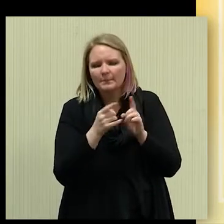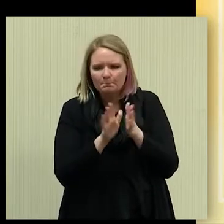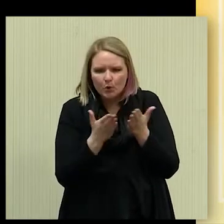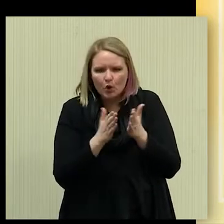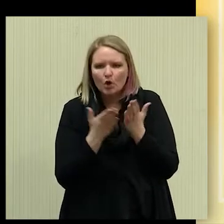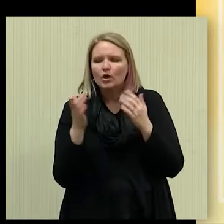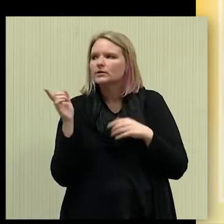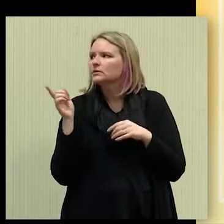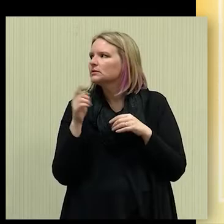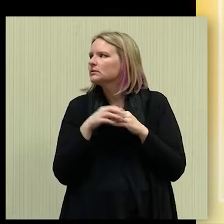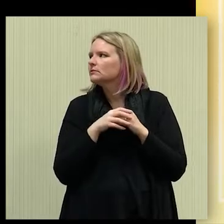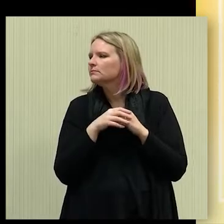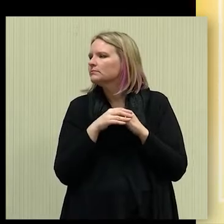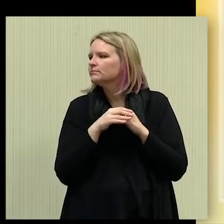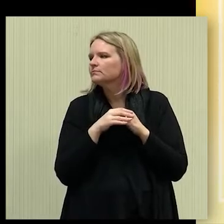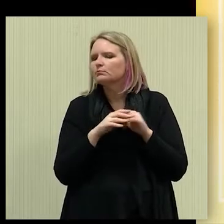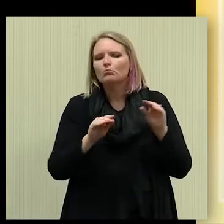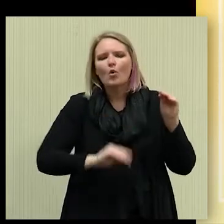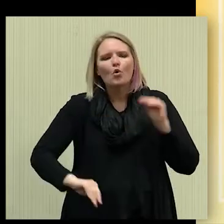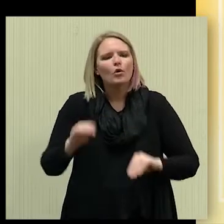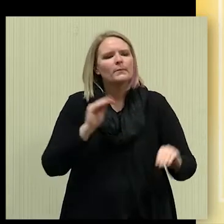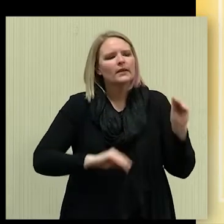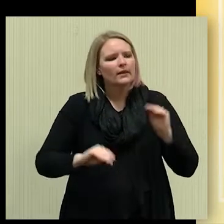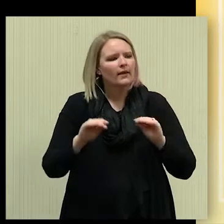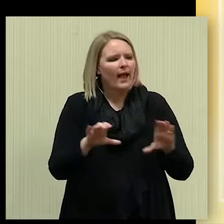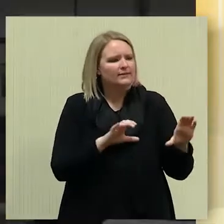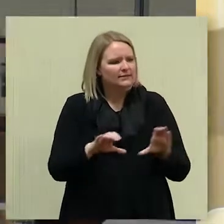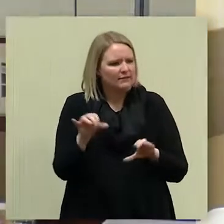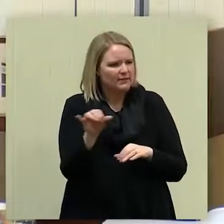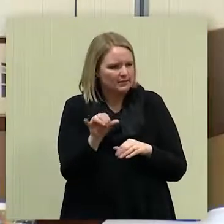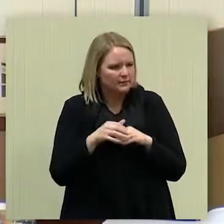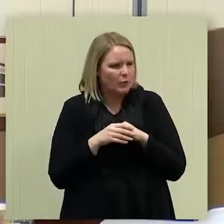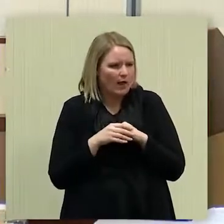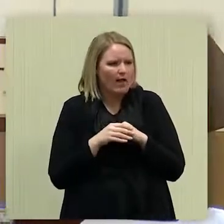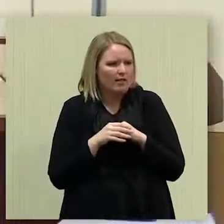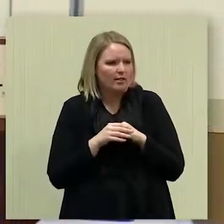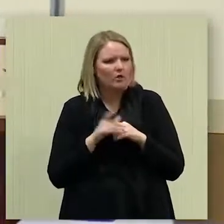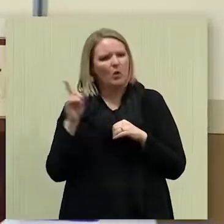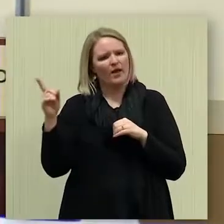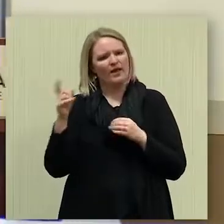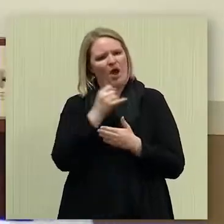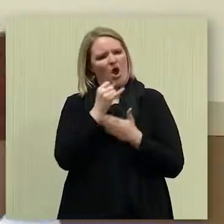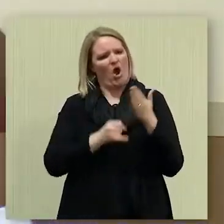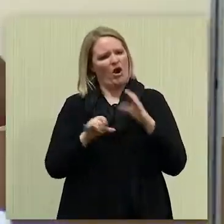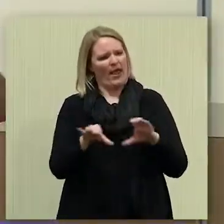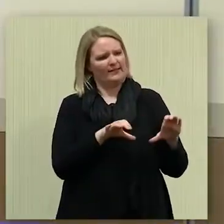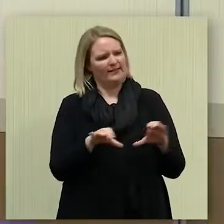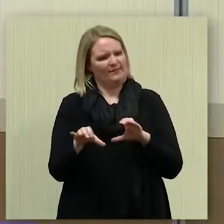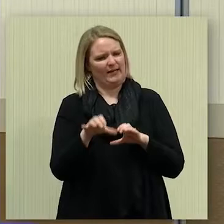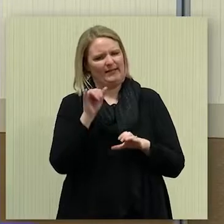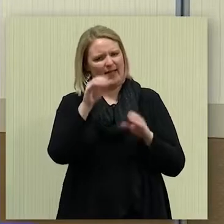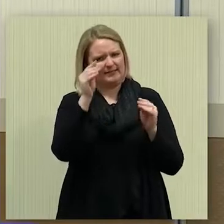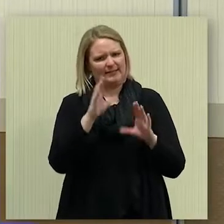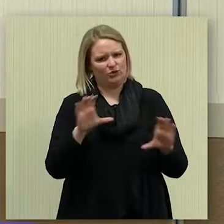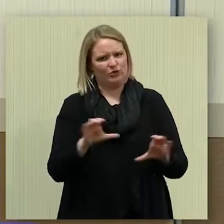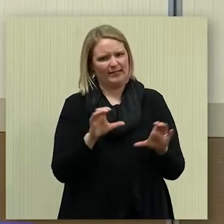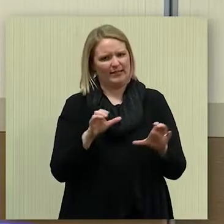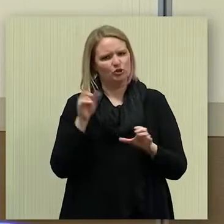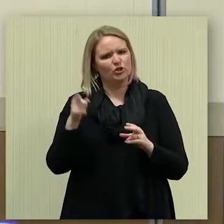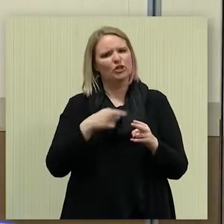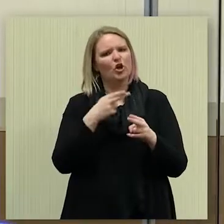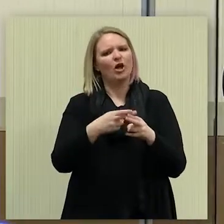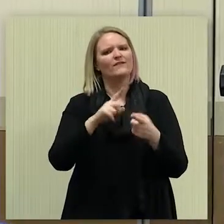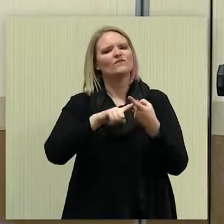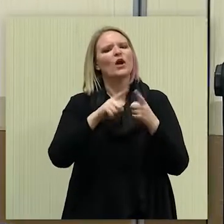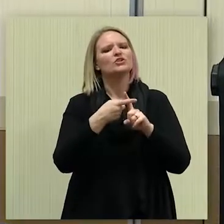and also like movement, do some gross motor kind of activities. So here's an art activity that this teacher was doing that she called a